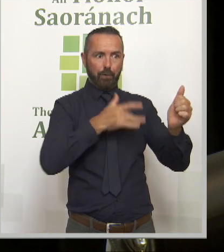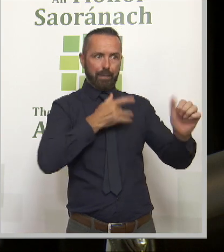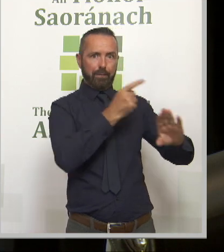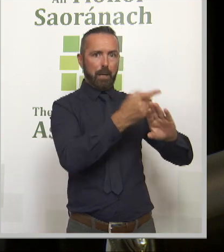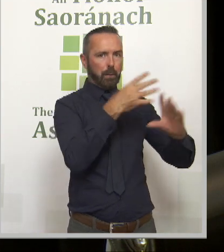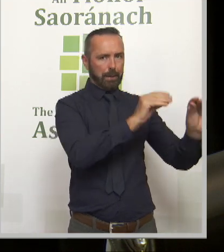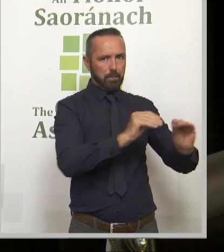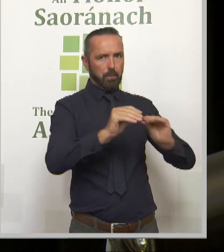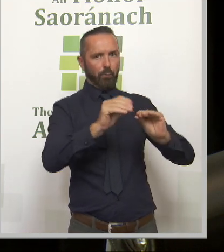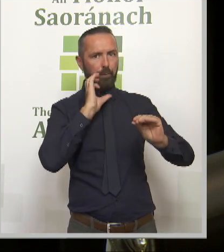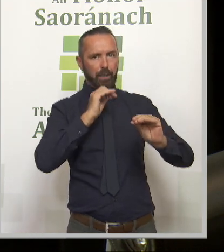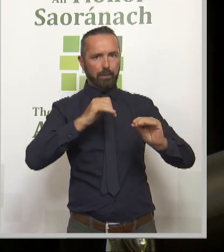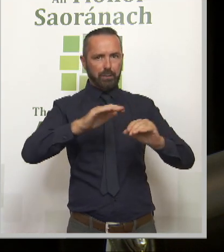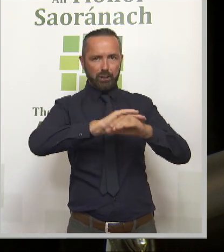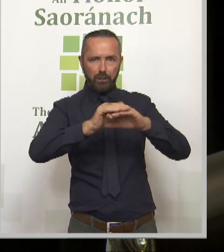the surface of the planet is changing.